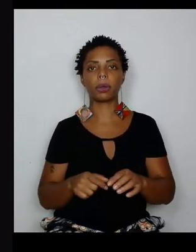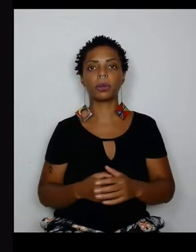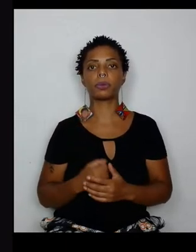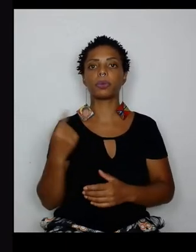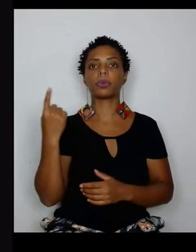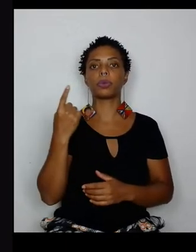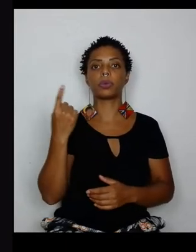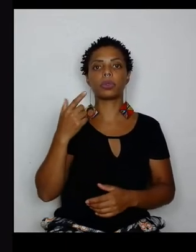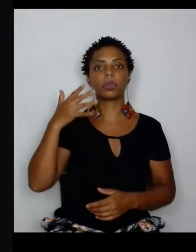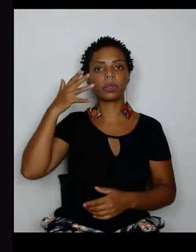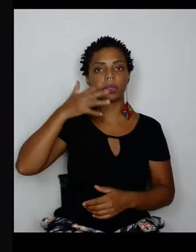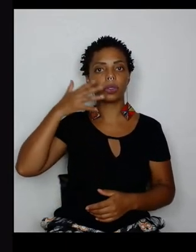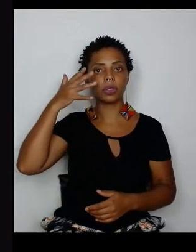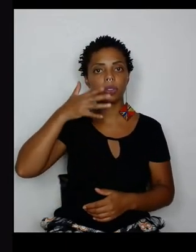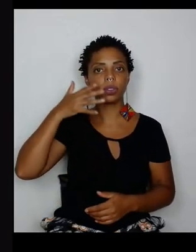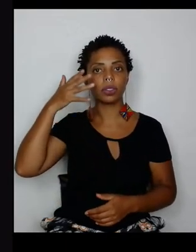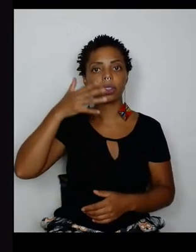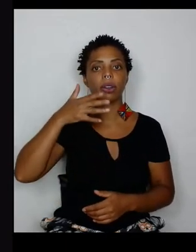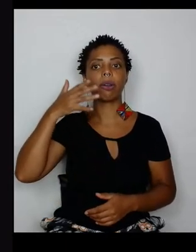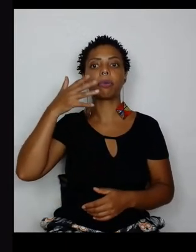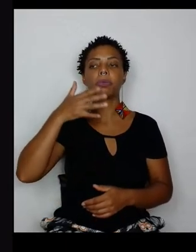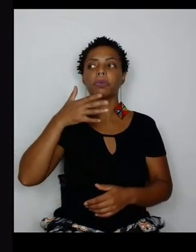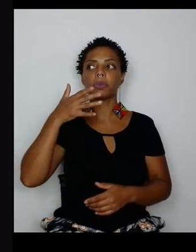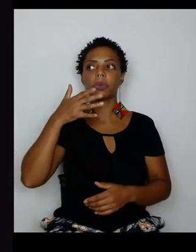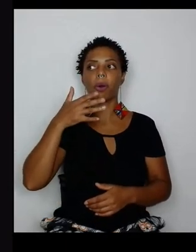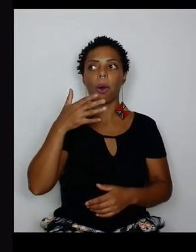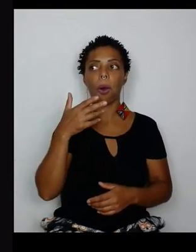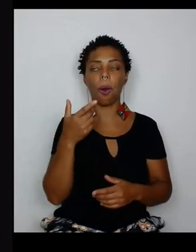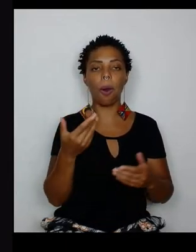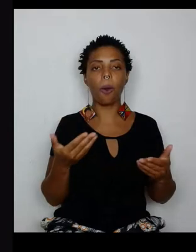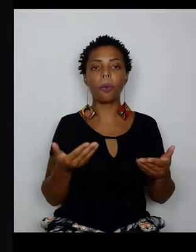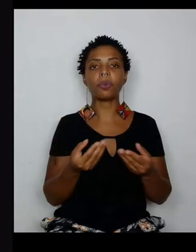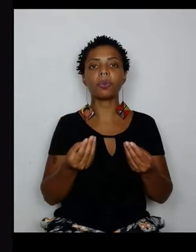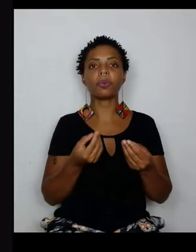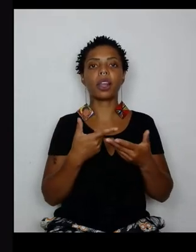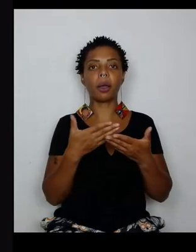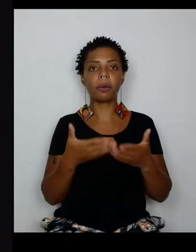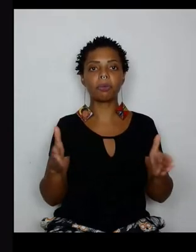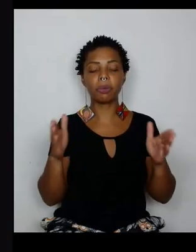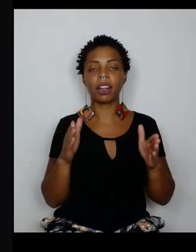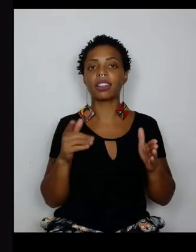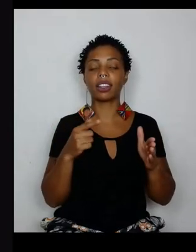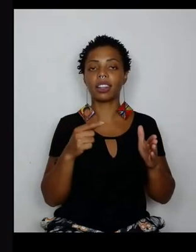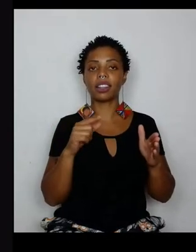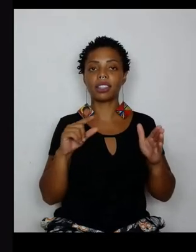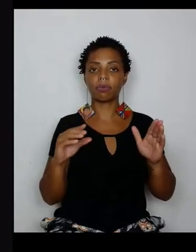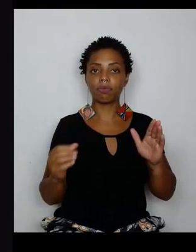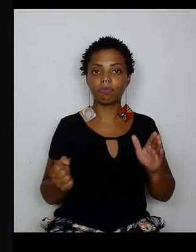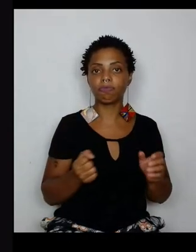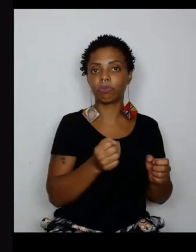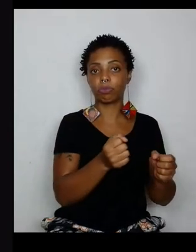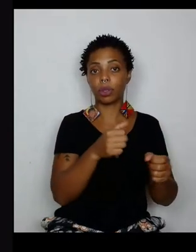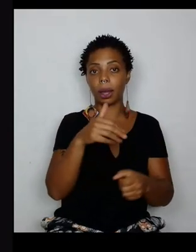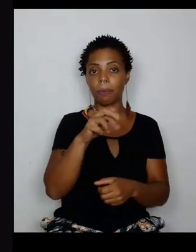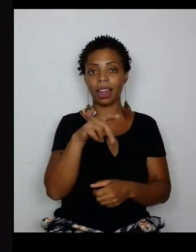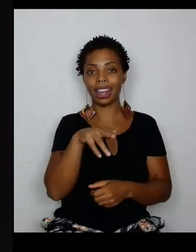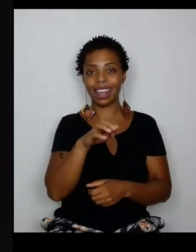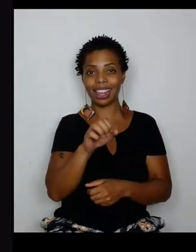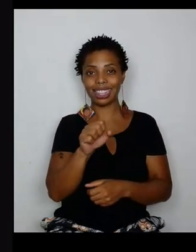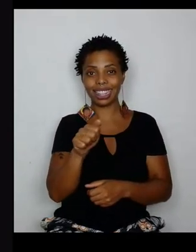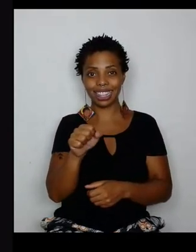discovery and naming of the marquesas two centuries before the british and the